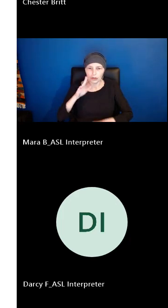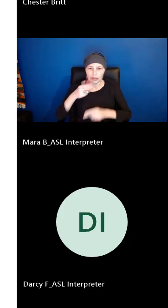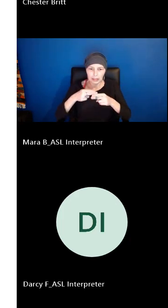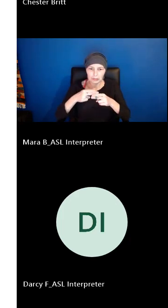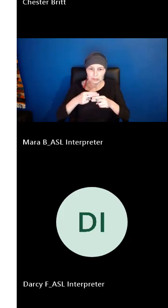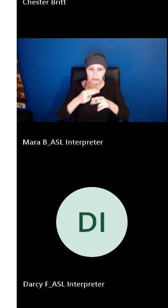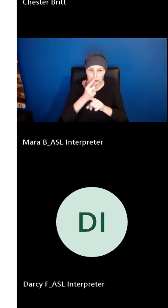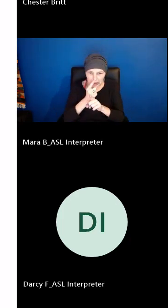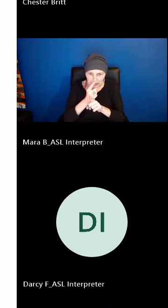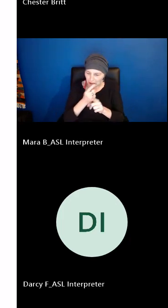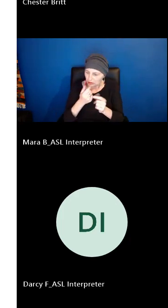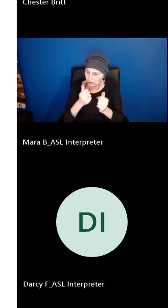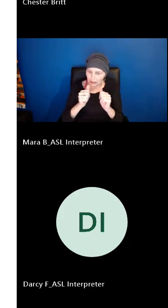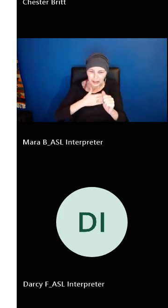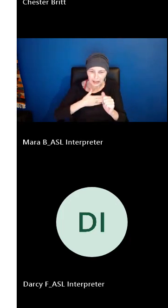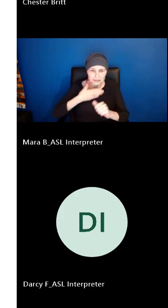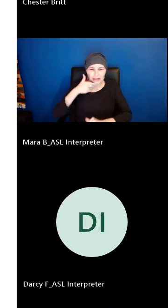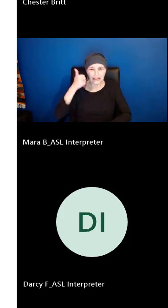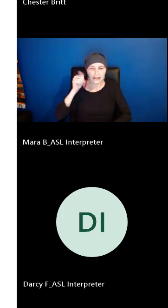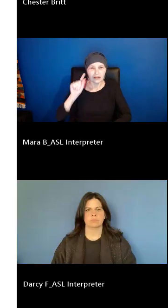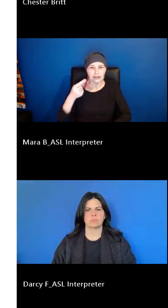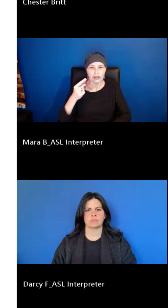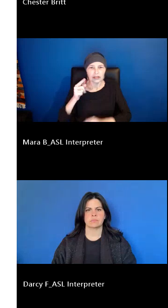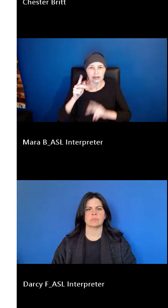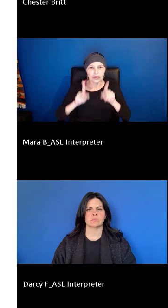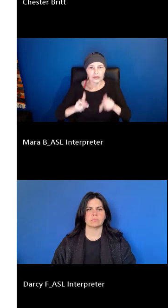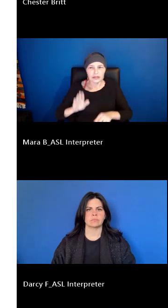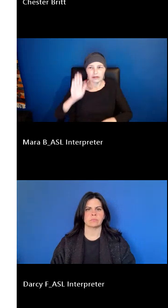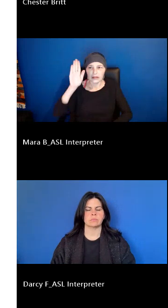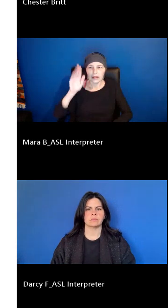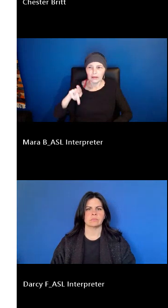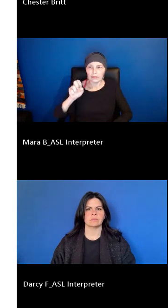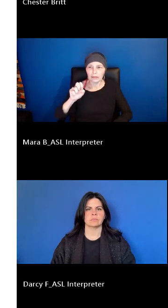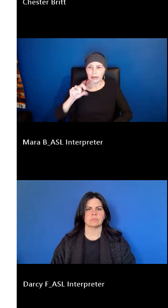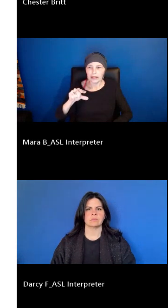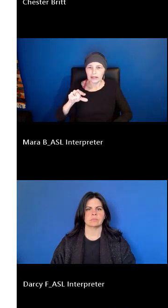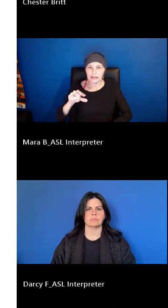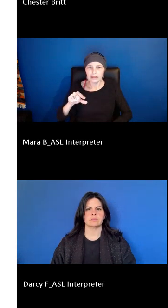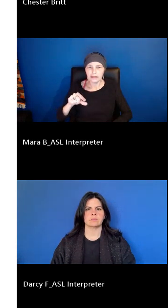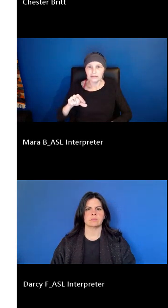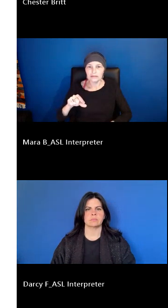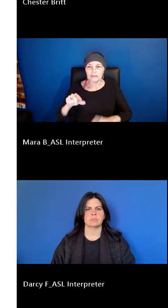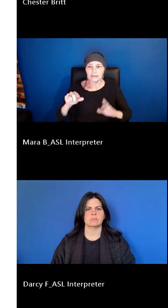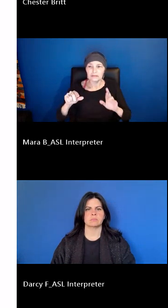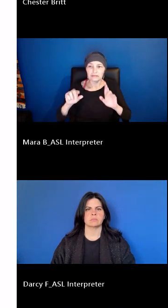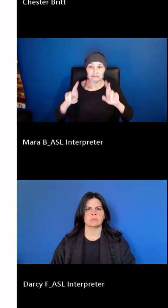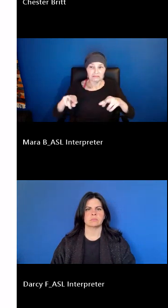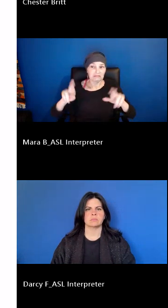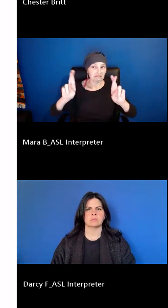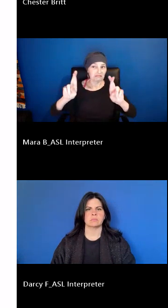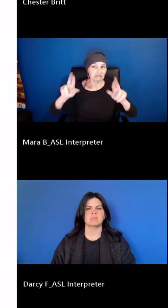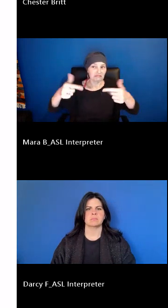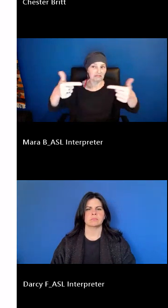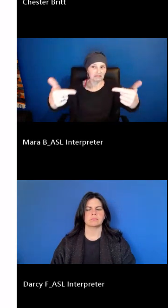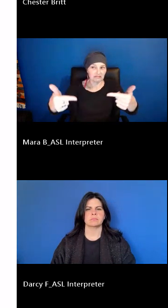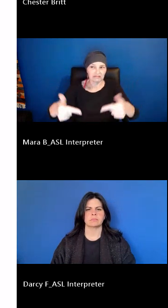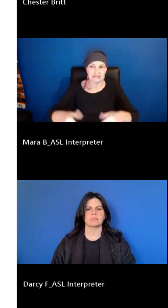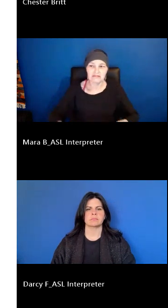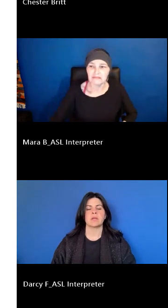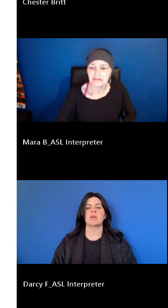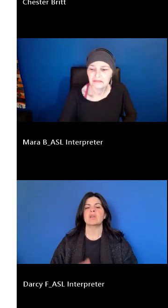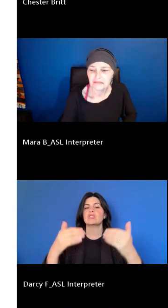do my best. So the first person with their hand raised is Peg Hardiman. You should be able to unmute yourself and